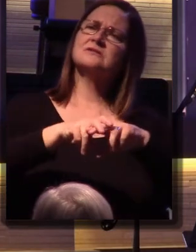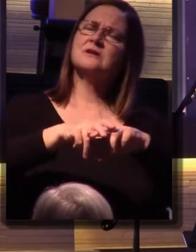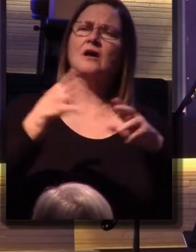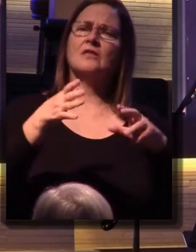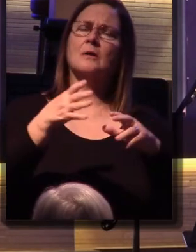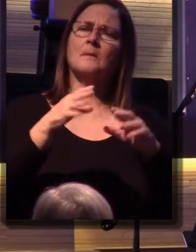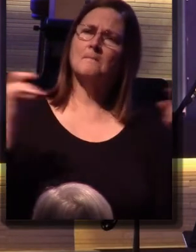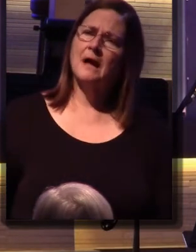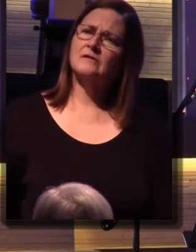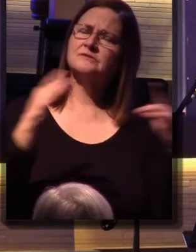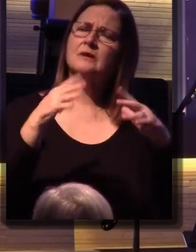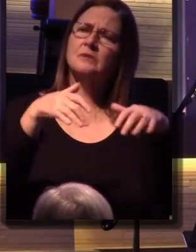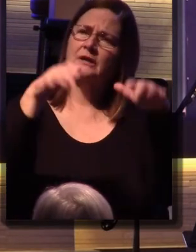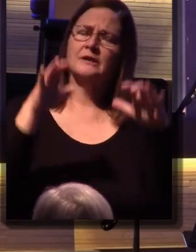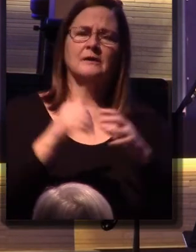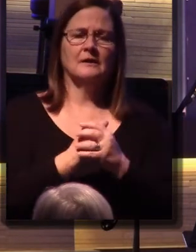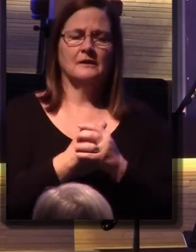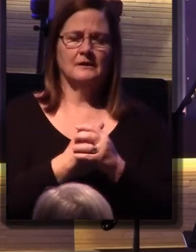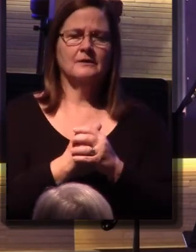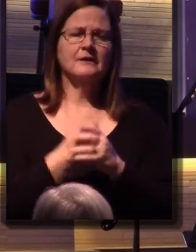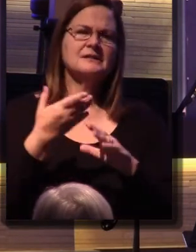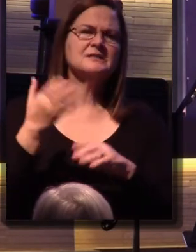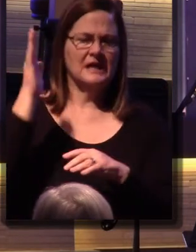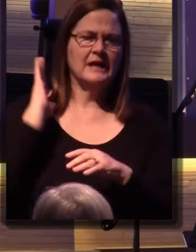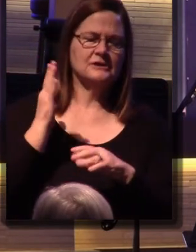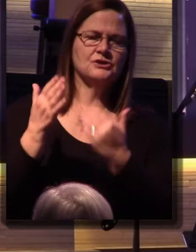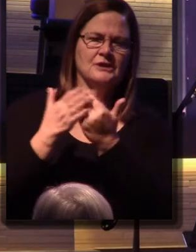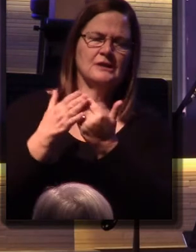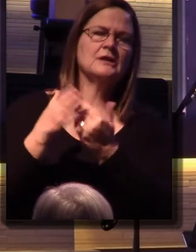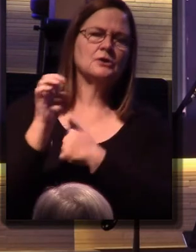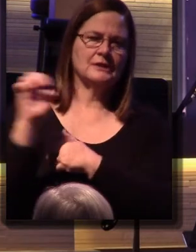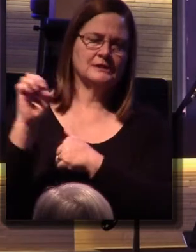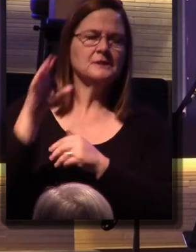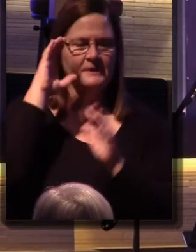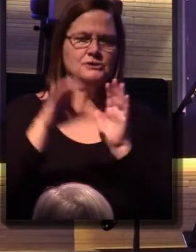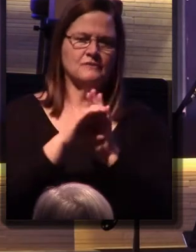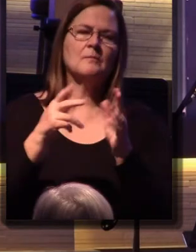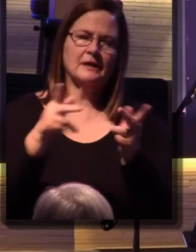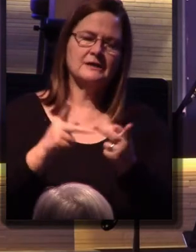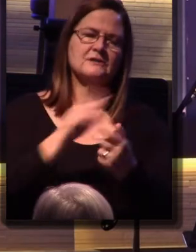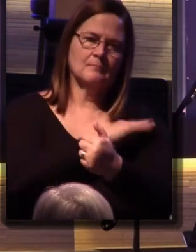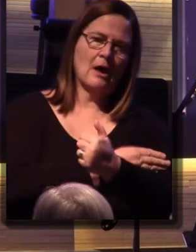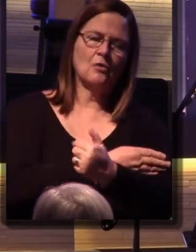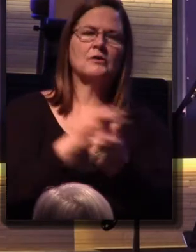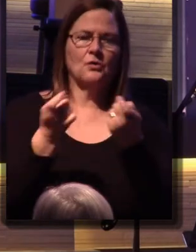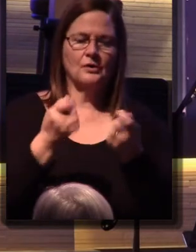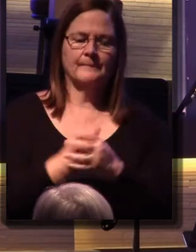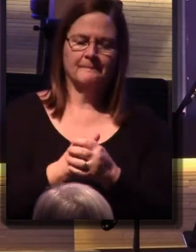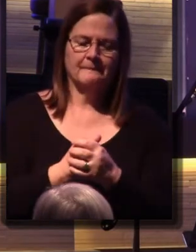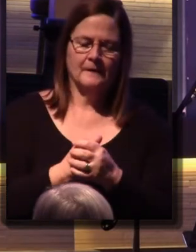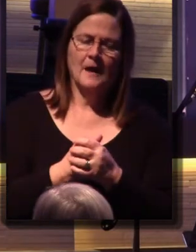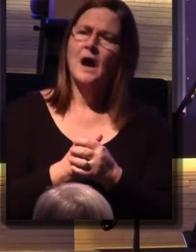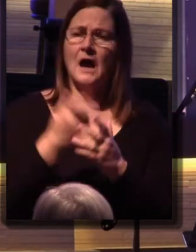I will sit on the mount of assembly in the recesses of the north. And that's an ancient Near Eastern picture of the place of power and rule and authority.